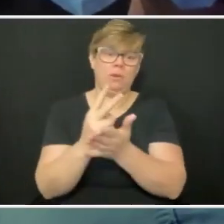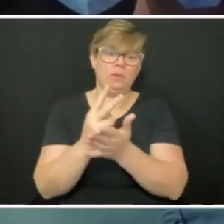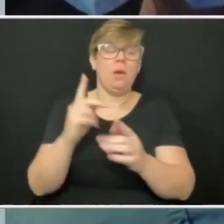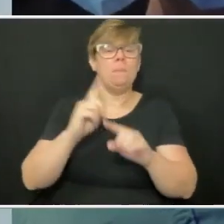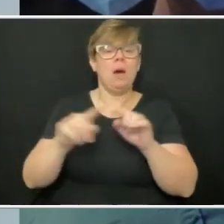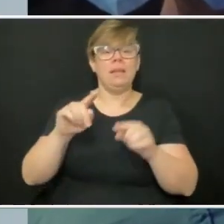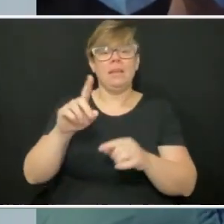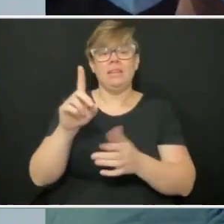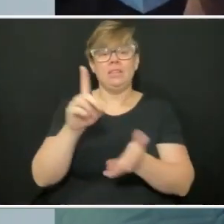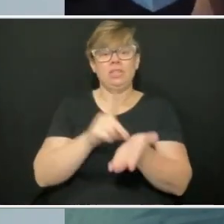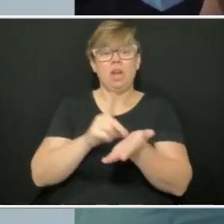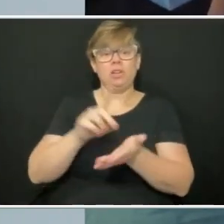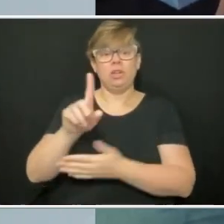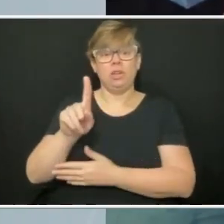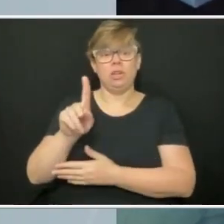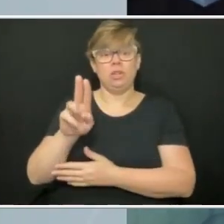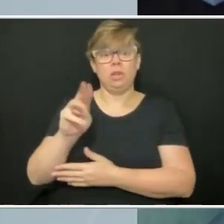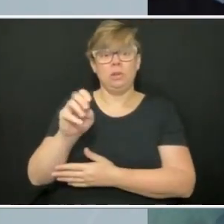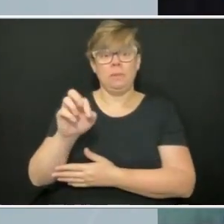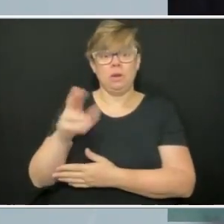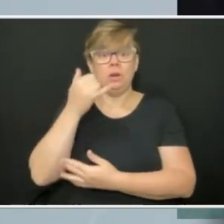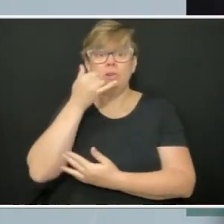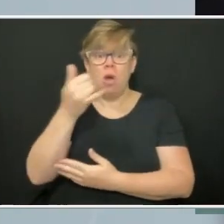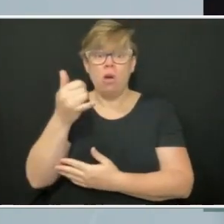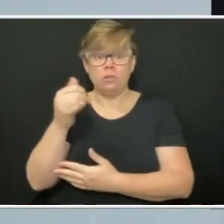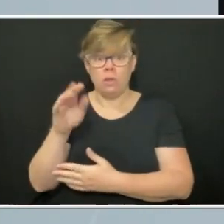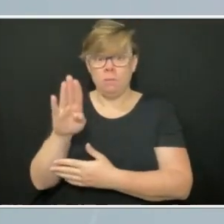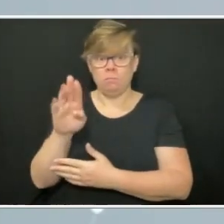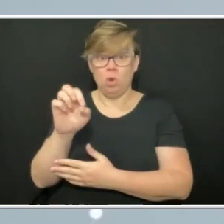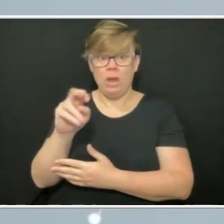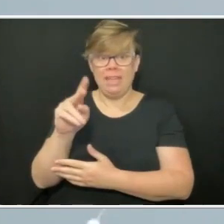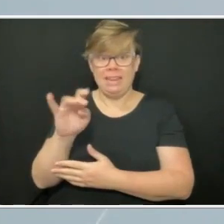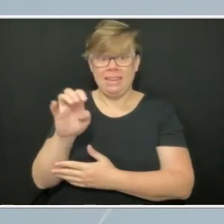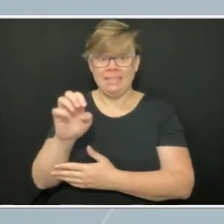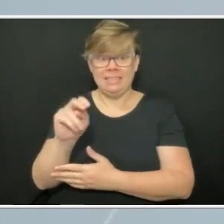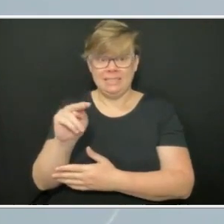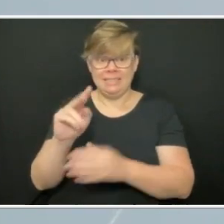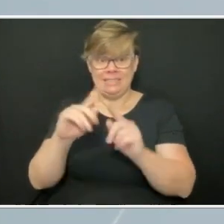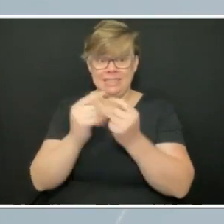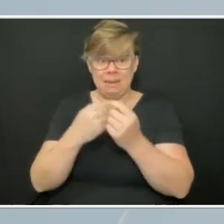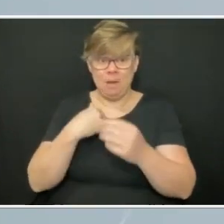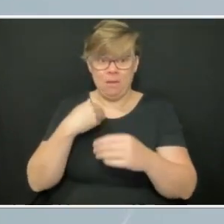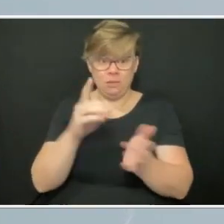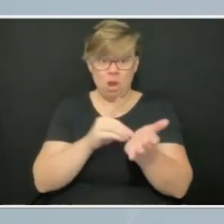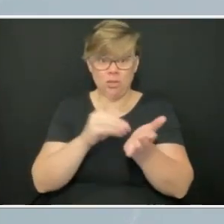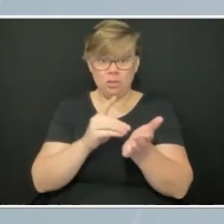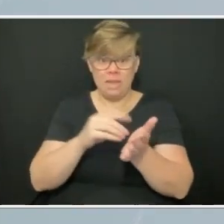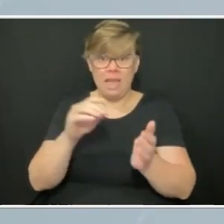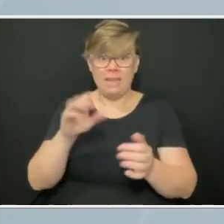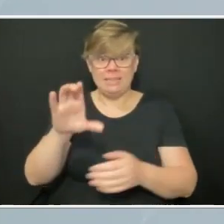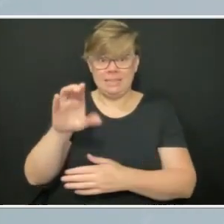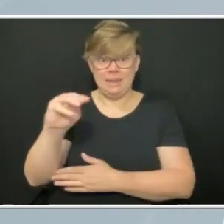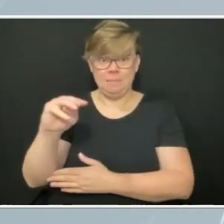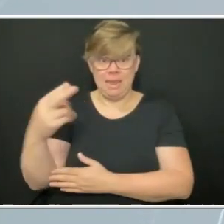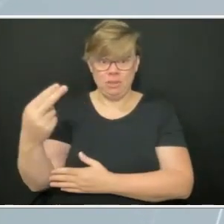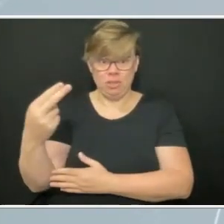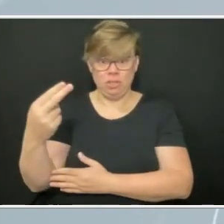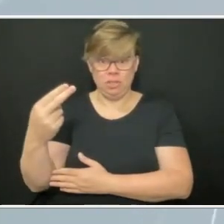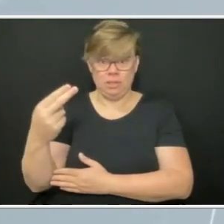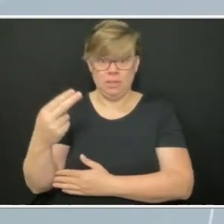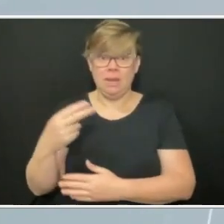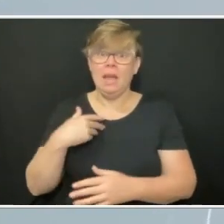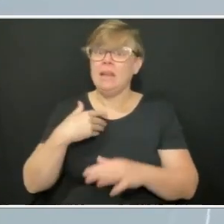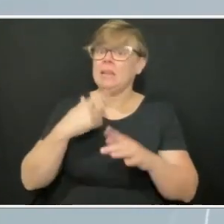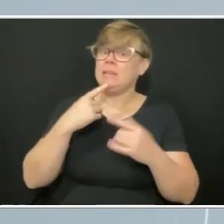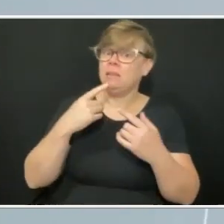one final call to Brendon's team of doctors at Children's Mercy Hospital. Are you good? You okay for me to proceed and get it all squared away,